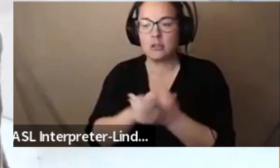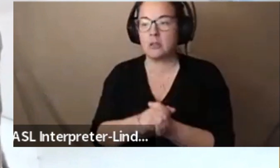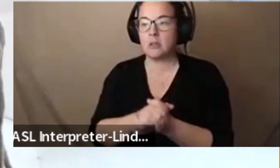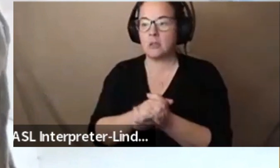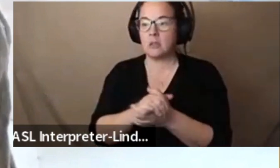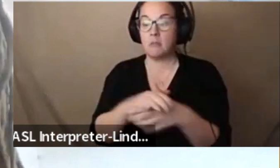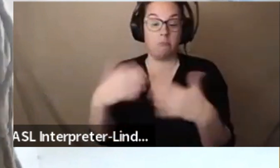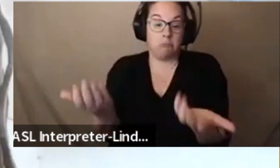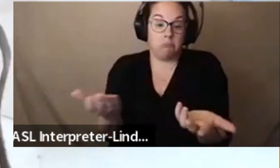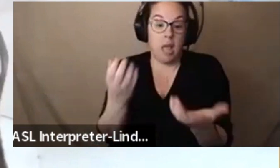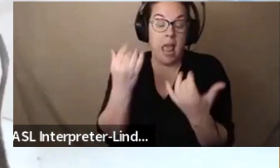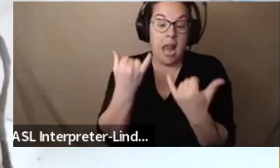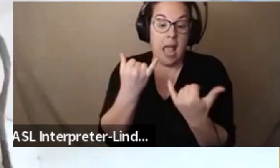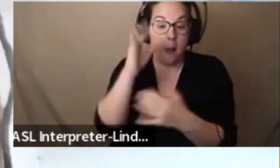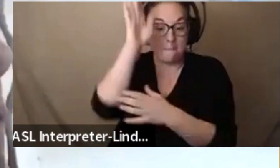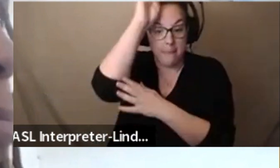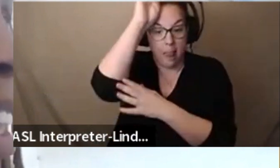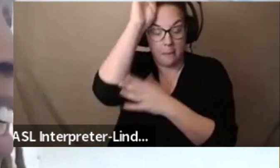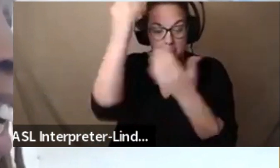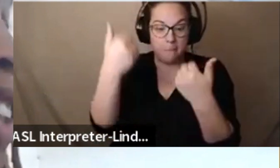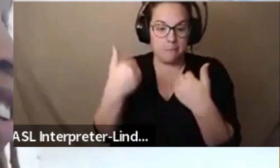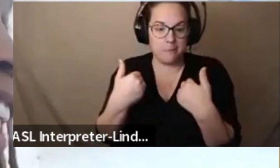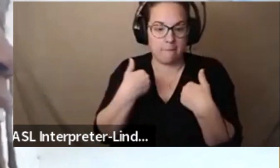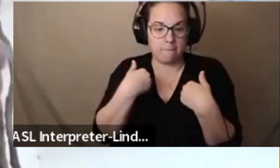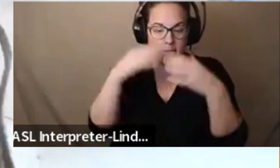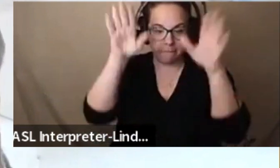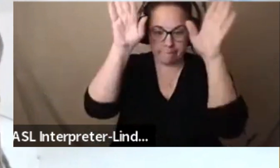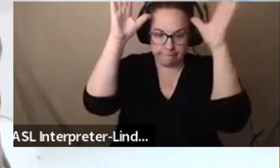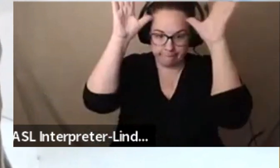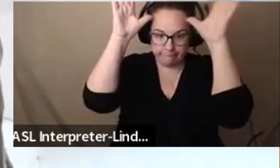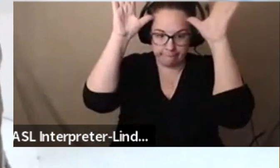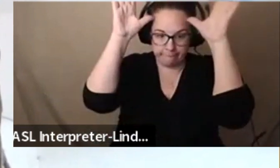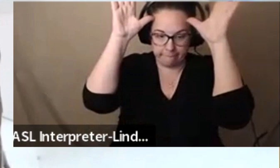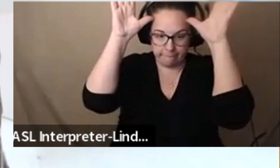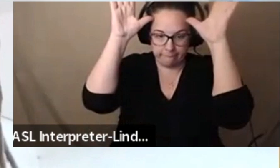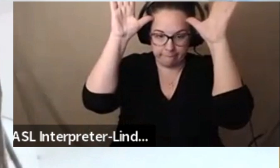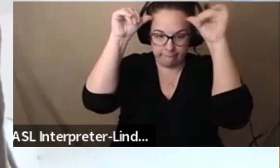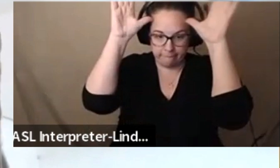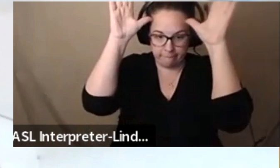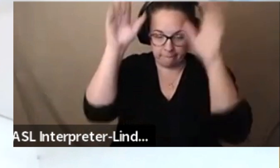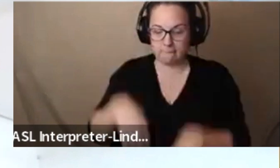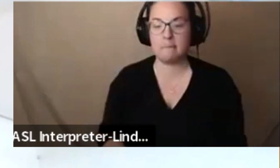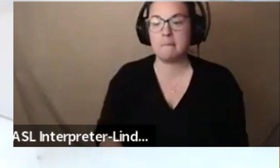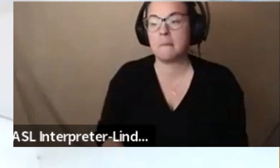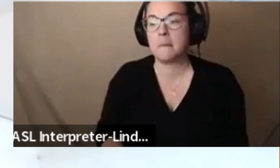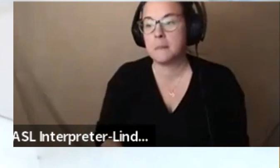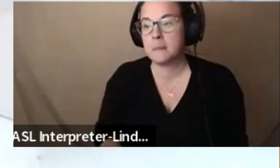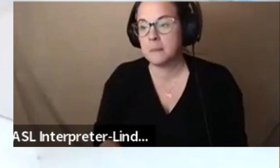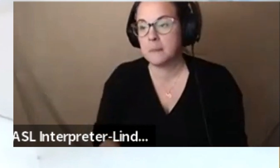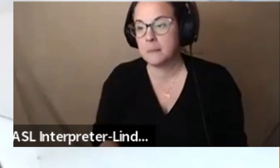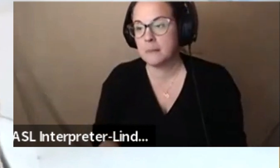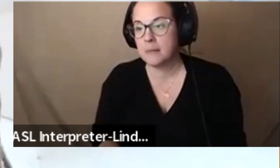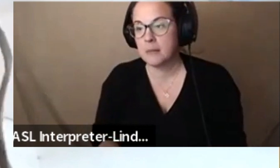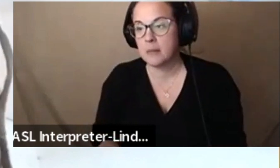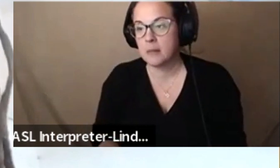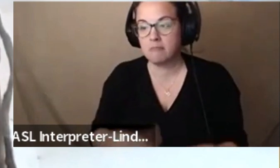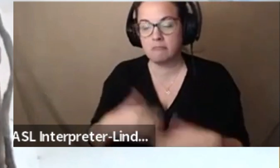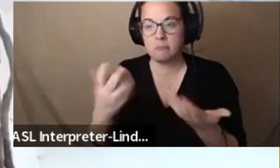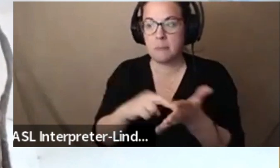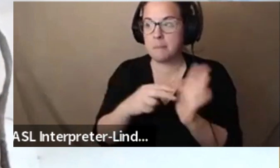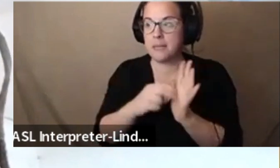just giving Bottom a donkey head, an ass's head, turns